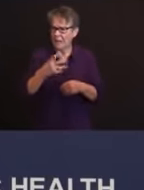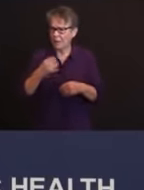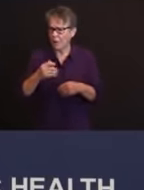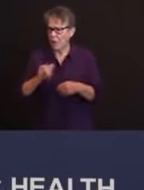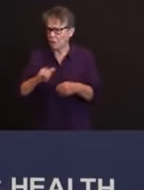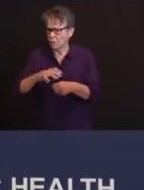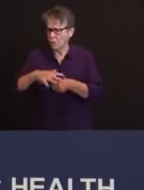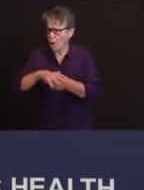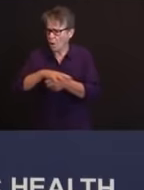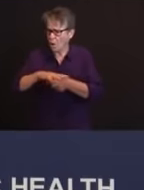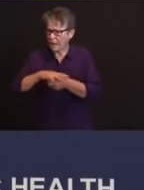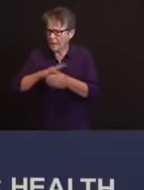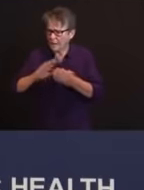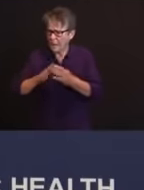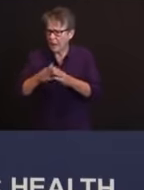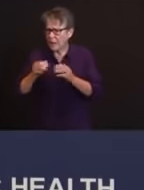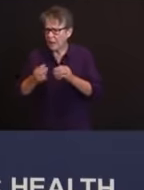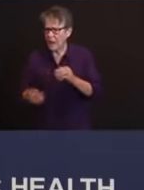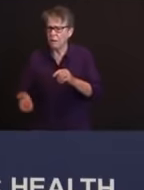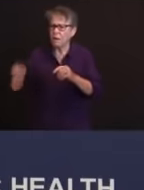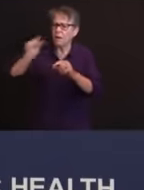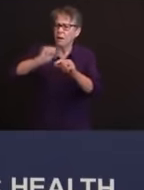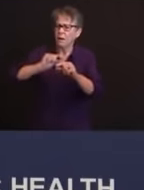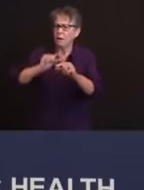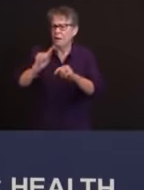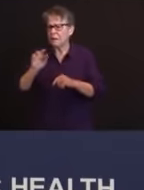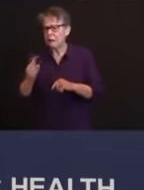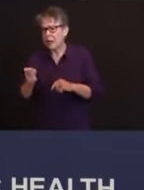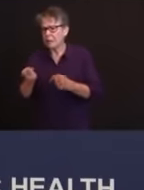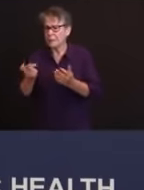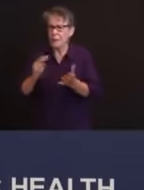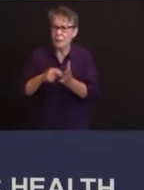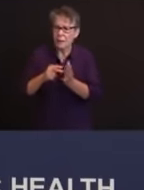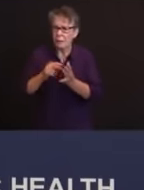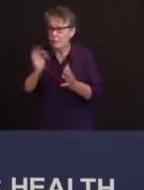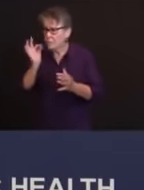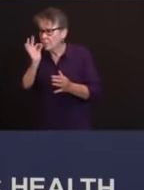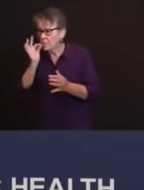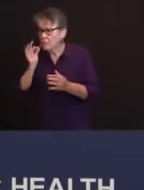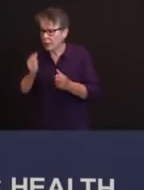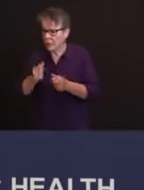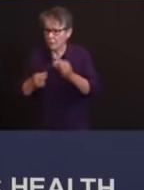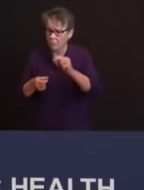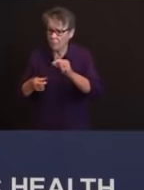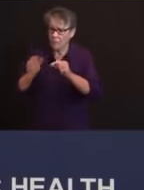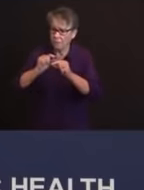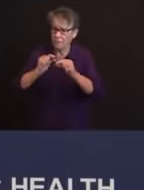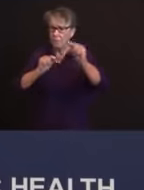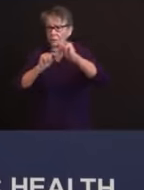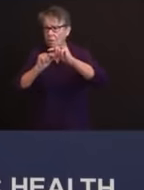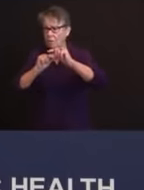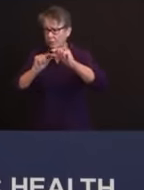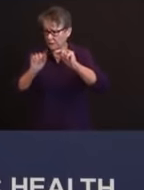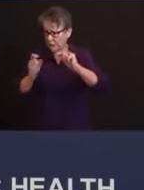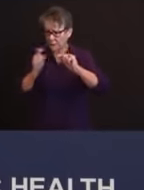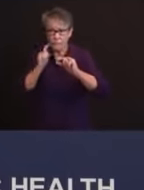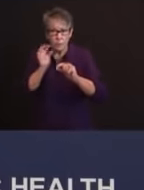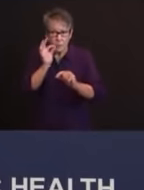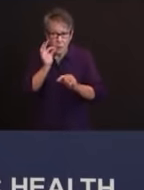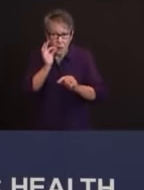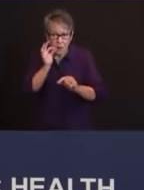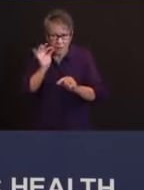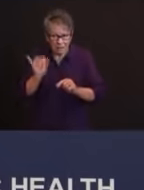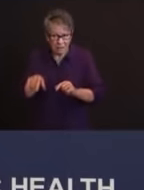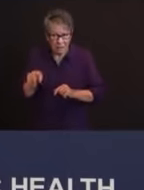bit. This would be back up the food chain at the cultivation stage. I guess at what date did you reach the conclusion that there was